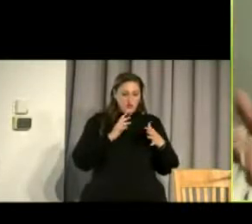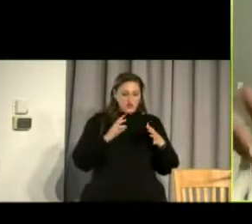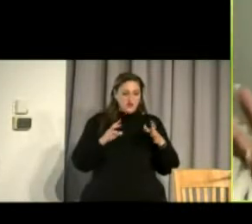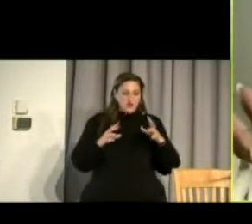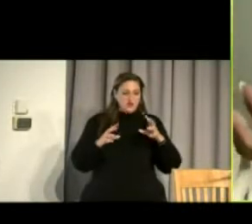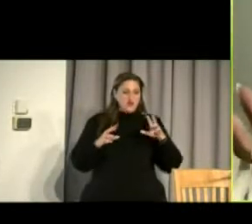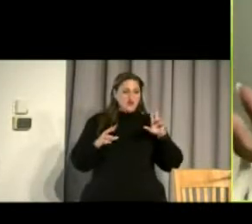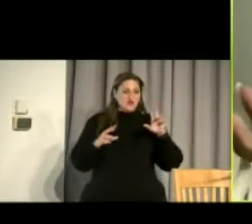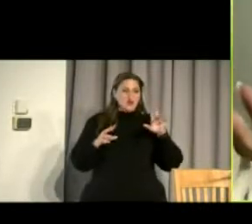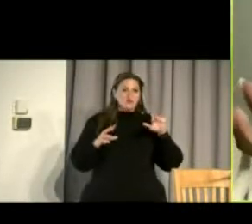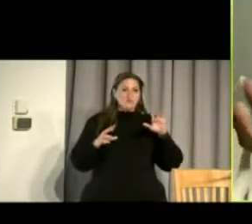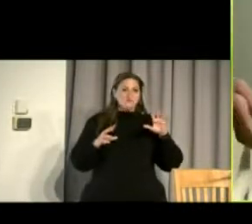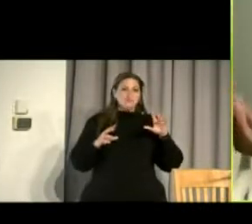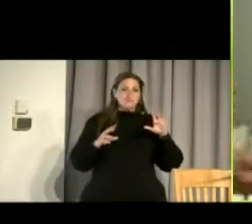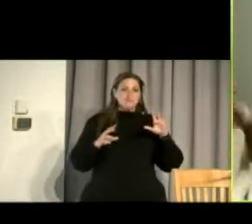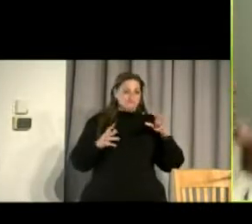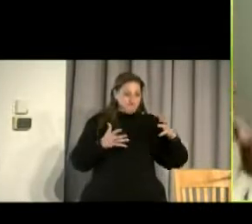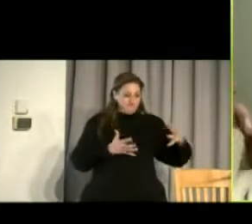water